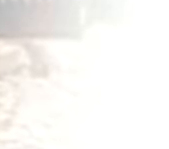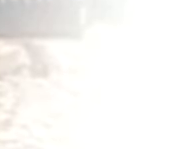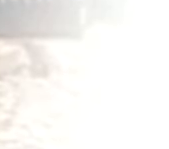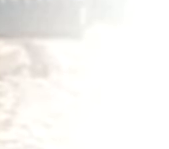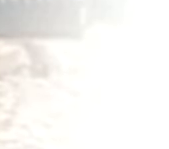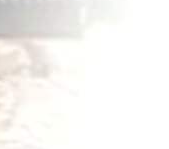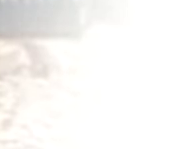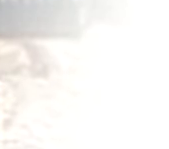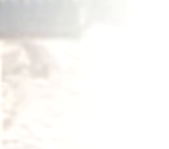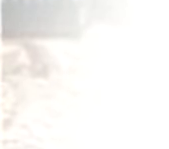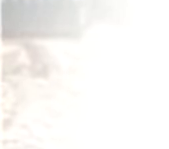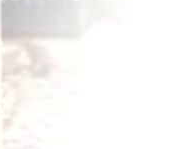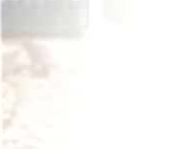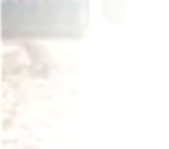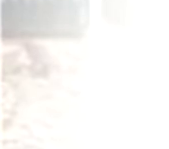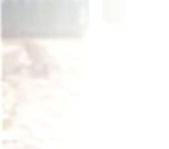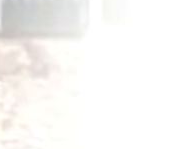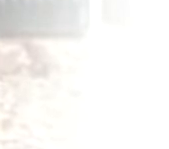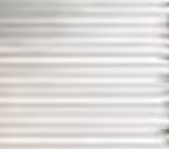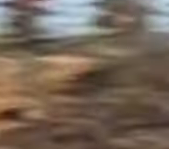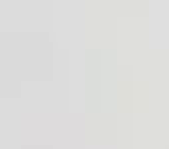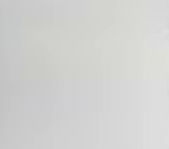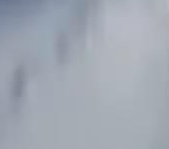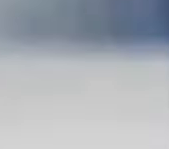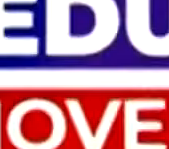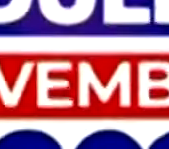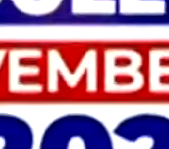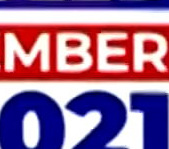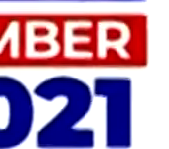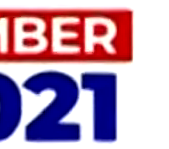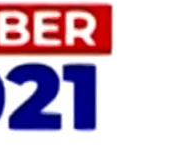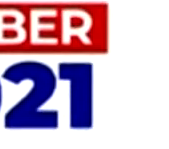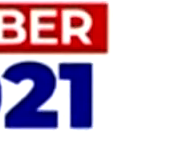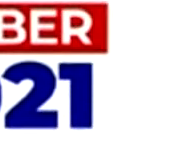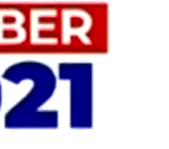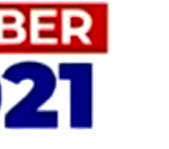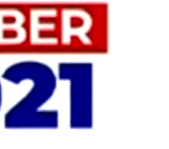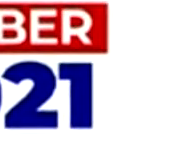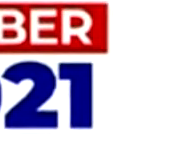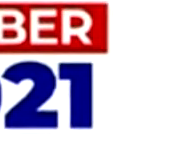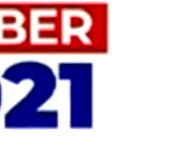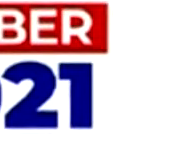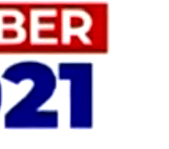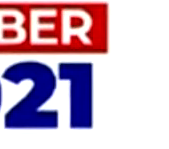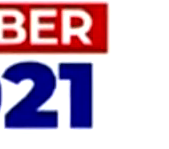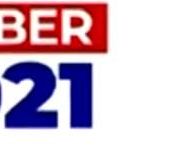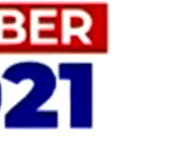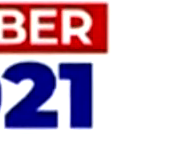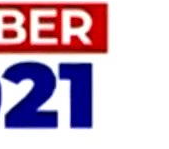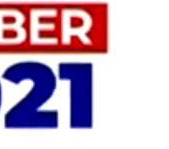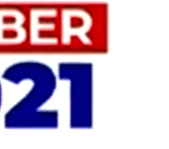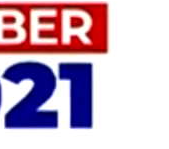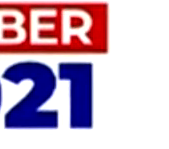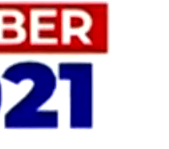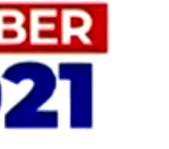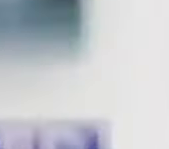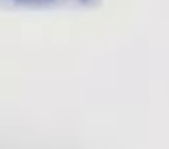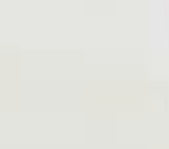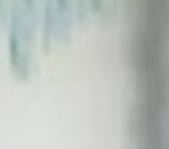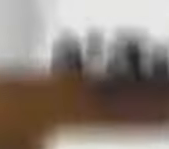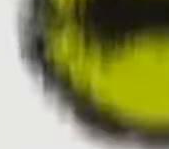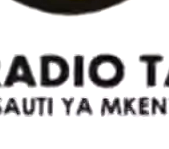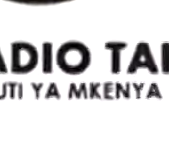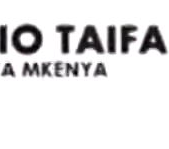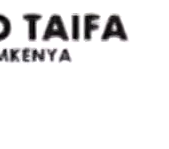Recruits, Tradesmen and Women, and Constables, scheduled for the month of November 2021. Listen to Radio Taifa